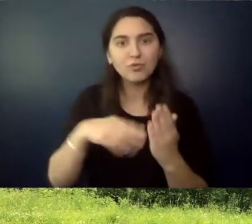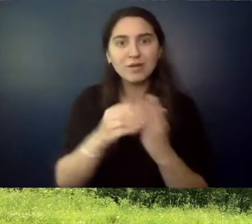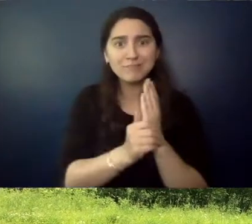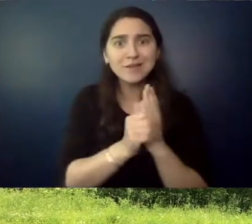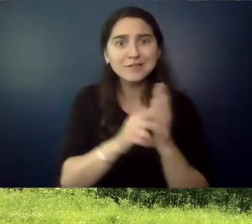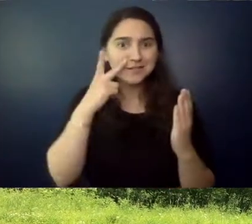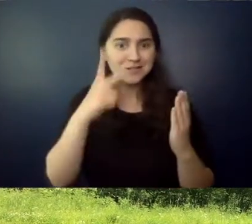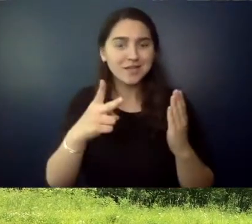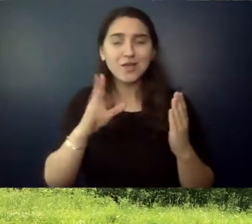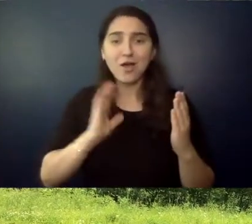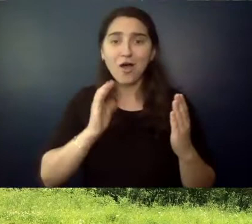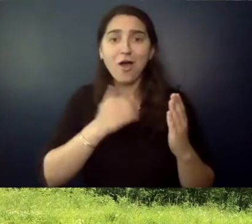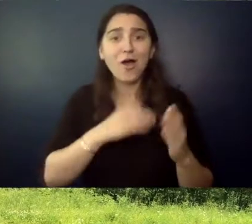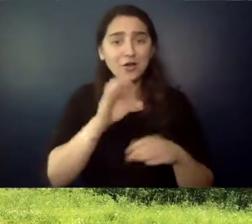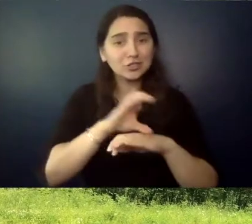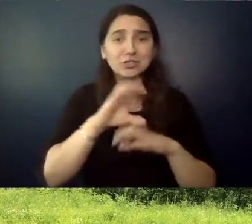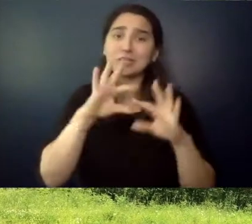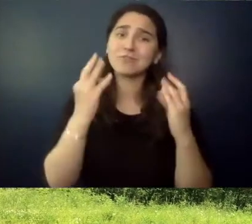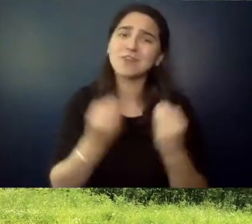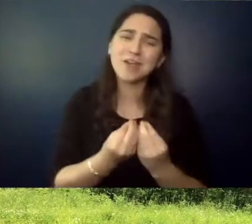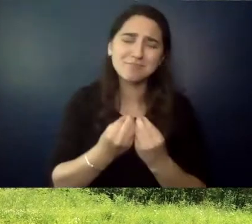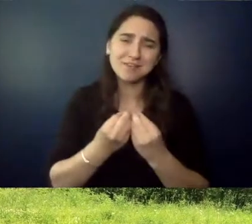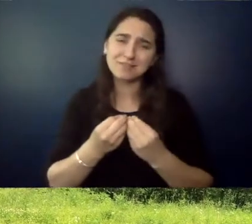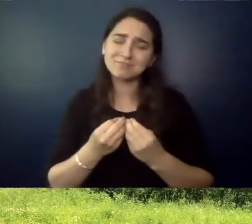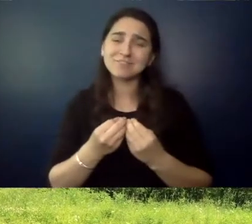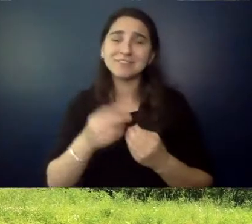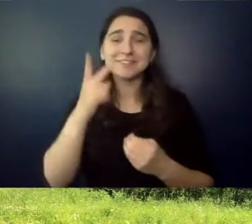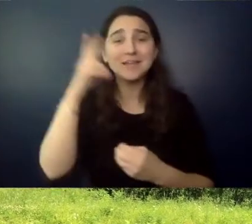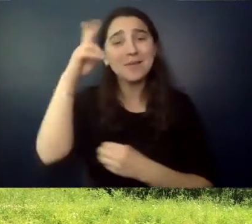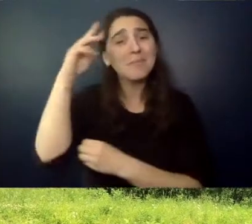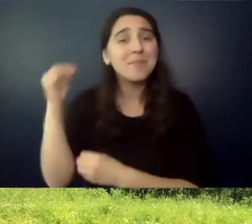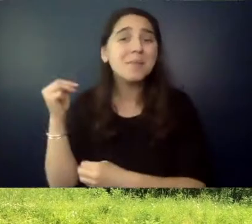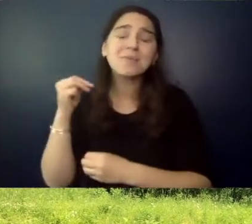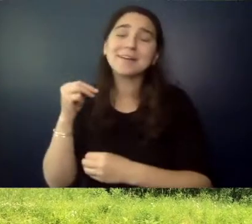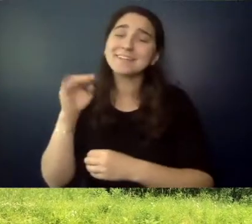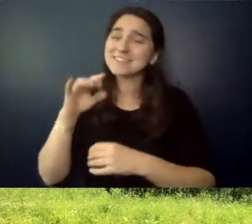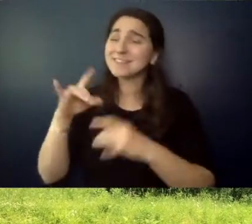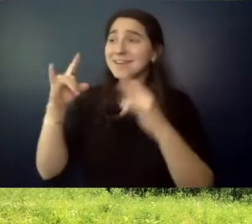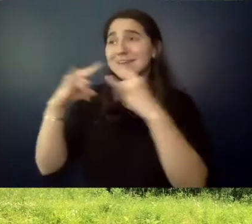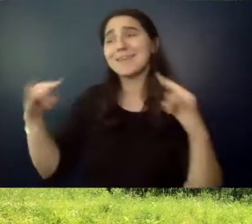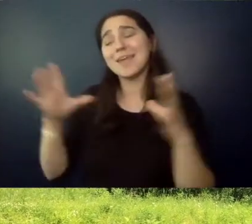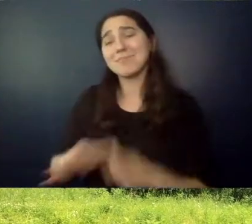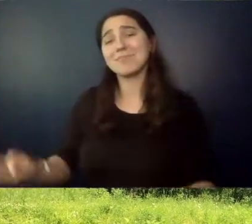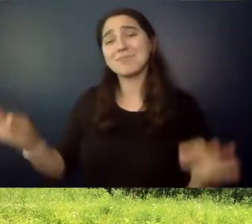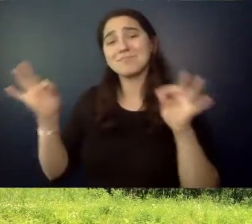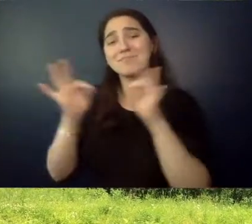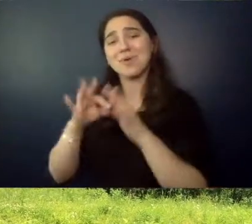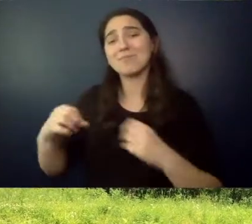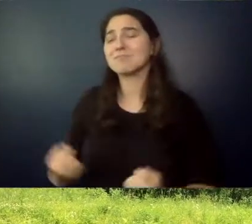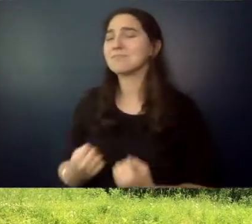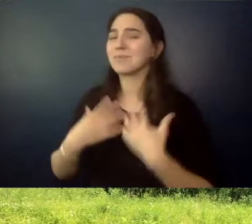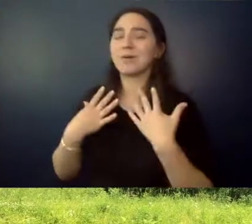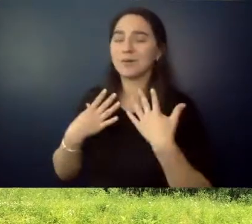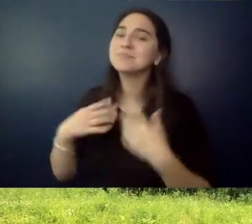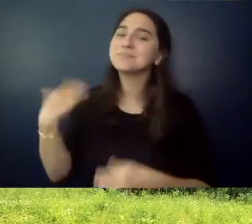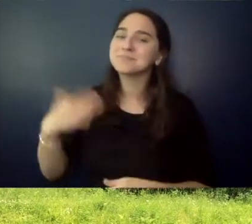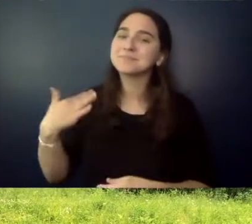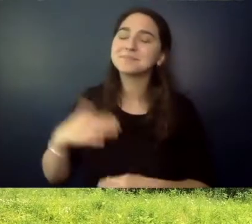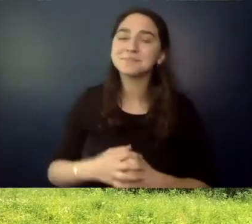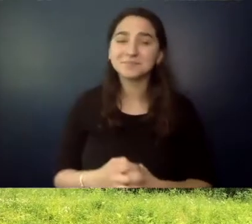many individuals in our church family who shared memories of how the camp impacted their